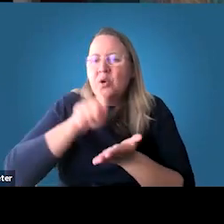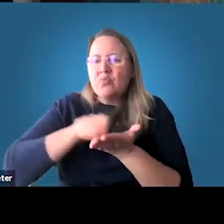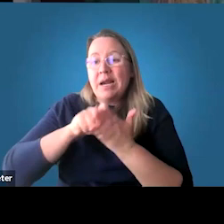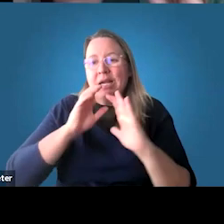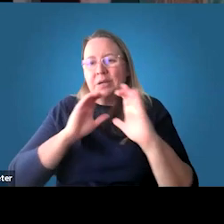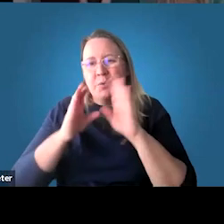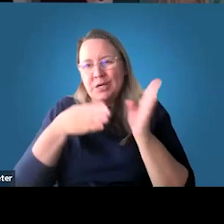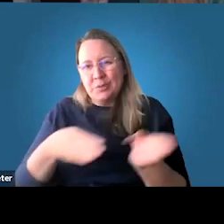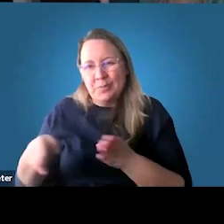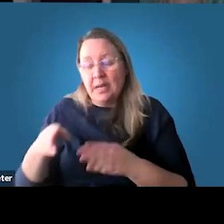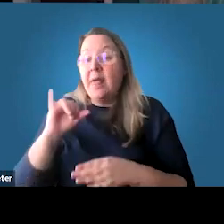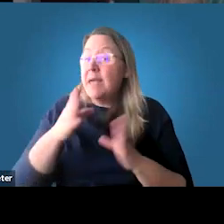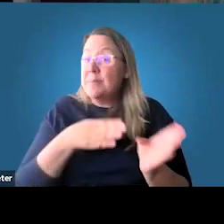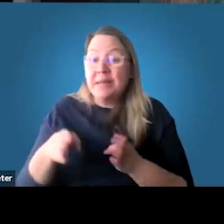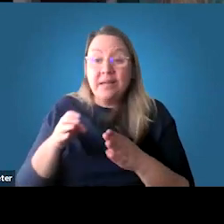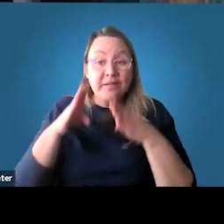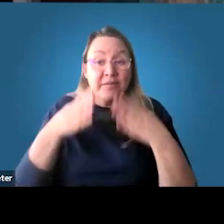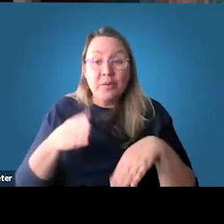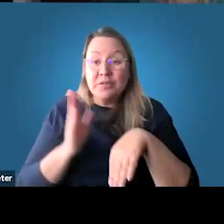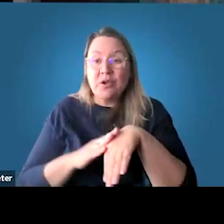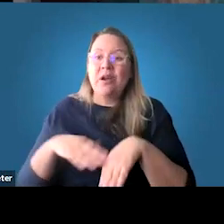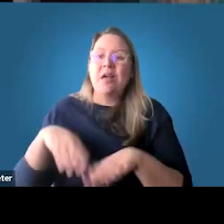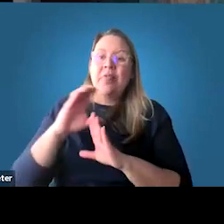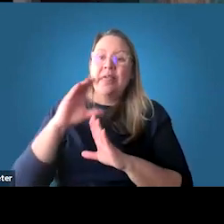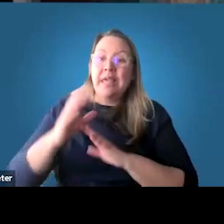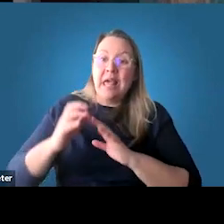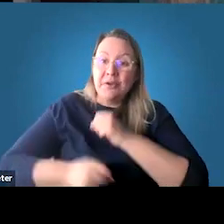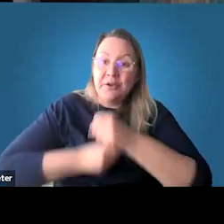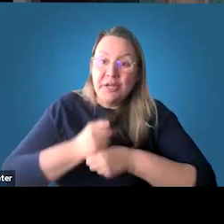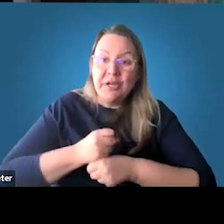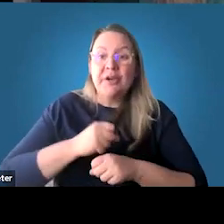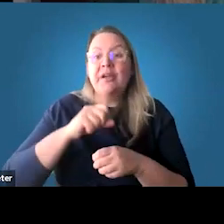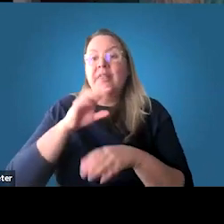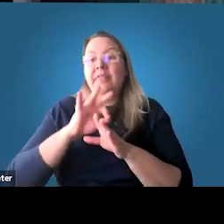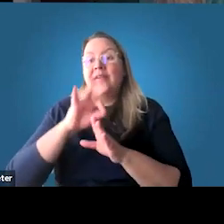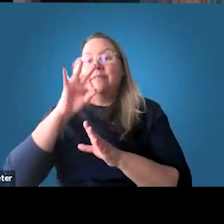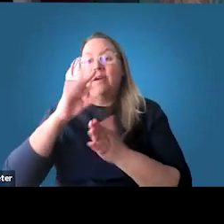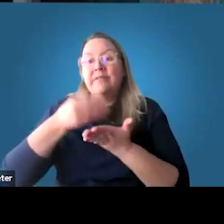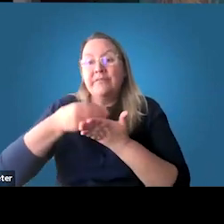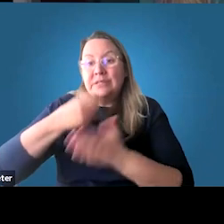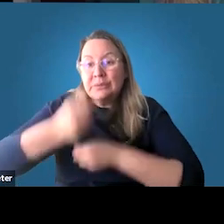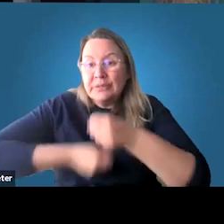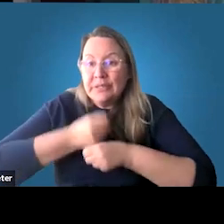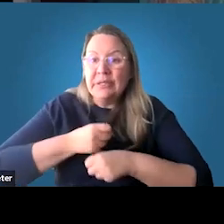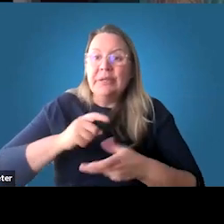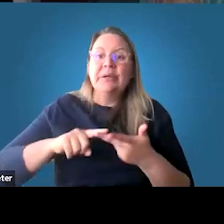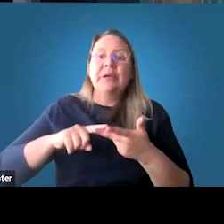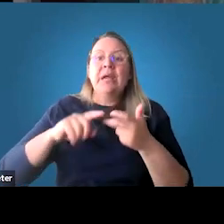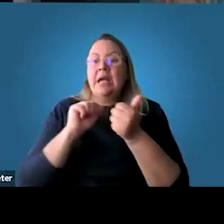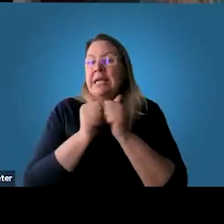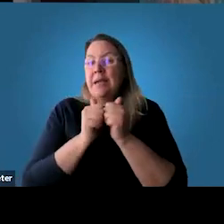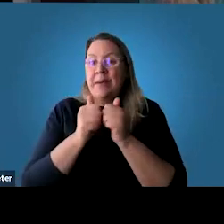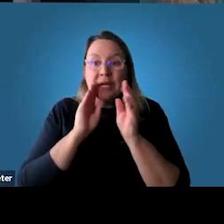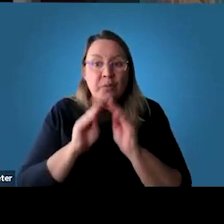plan. Now, that plan can be focused on the calendar year or the fiscal year, a specific campaign that you're about to